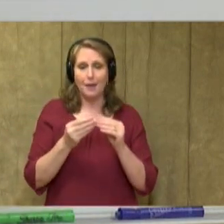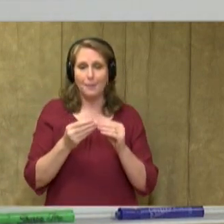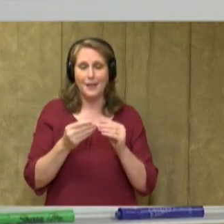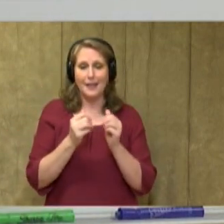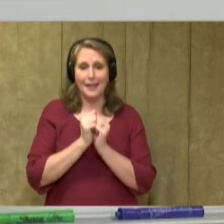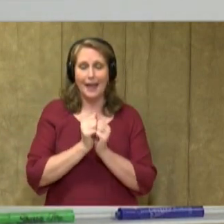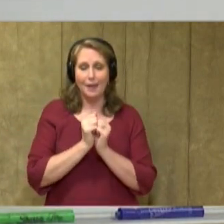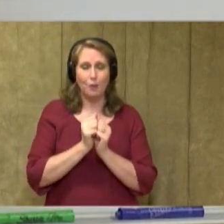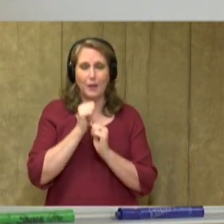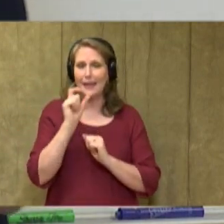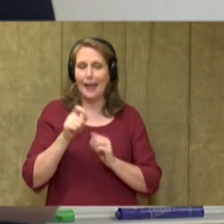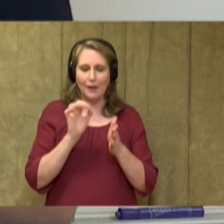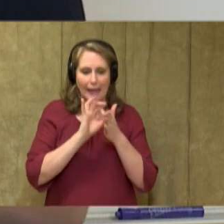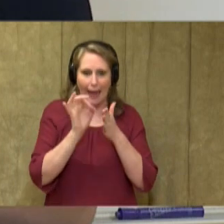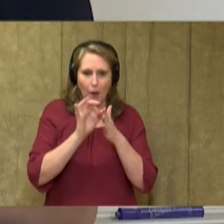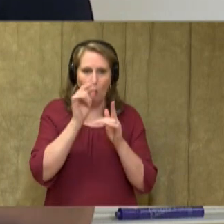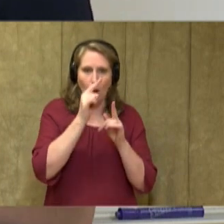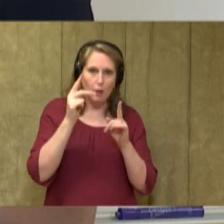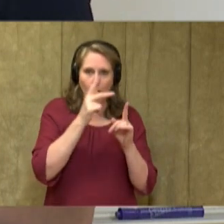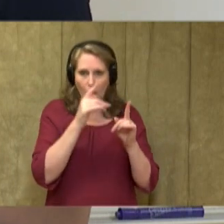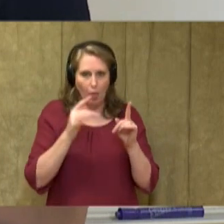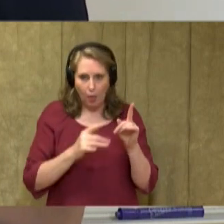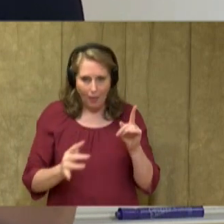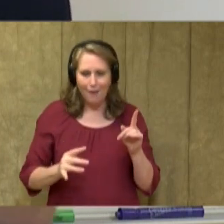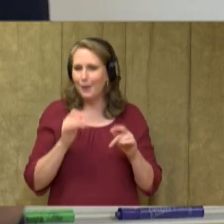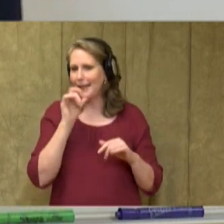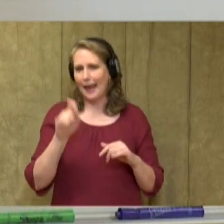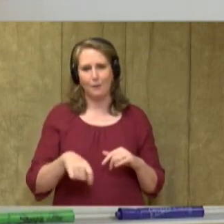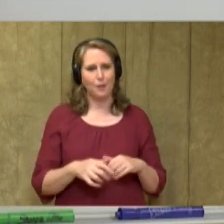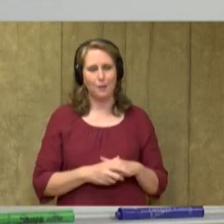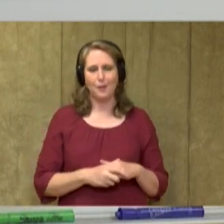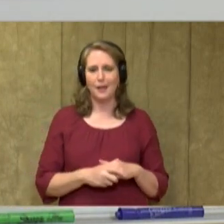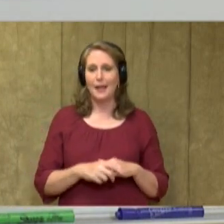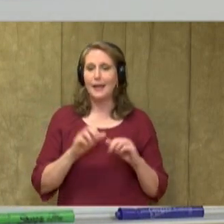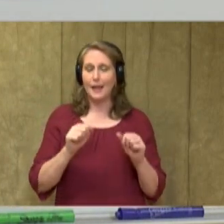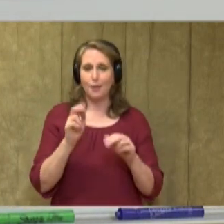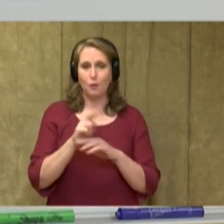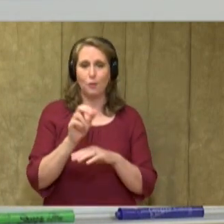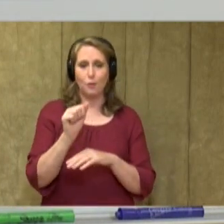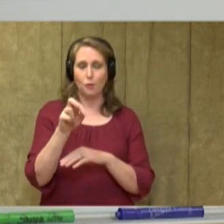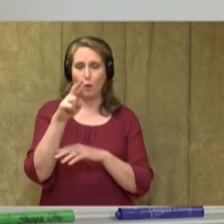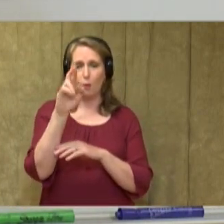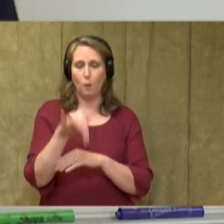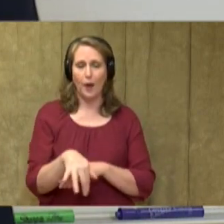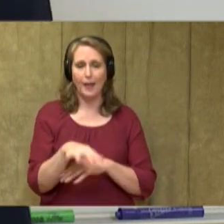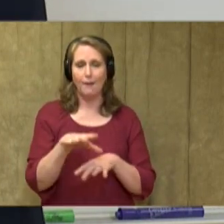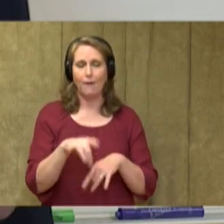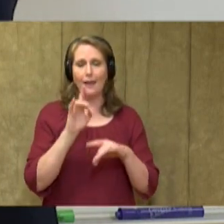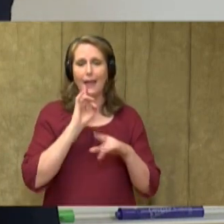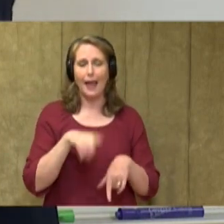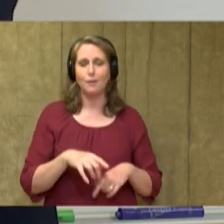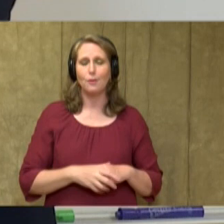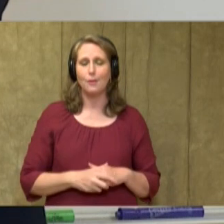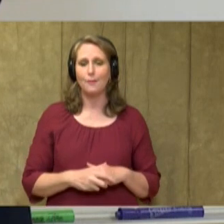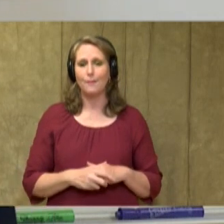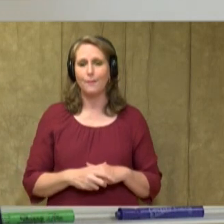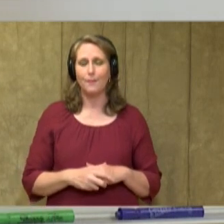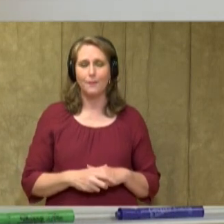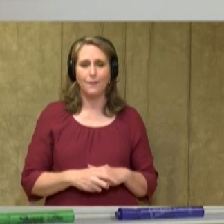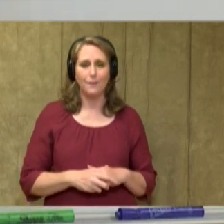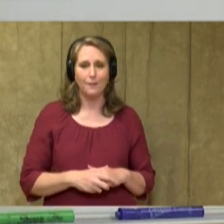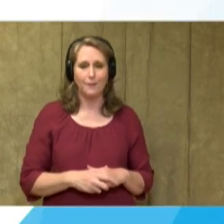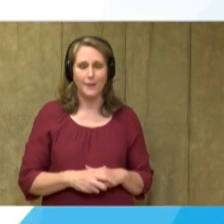each hat. All right. Can you use an array to answer this question? There are